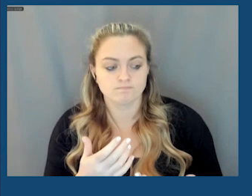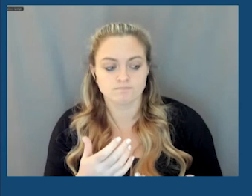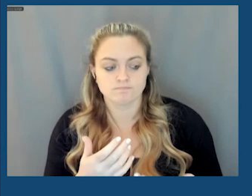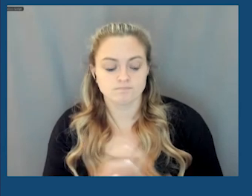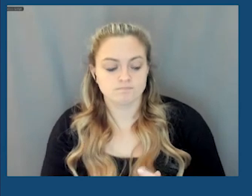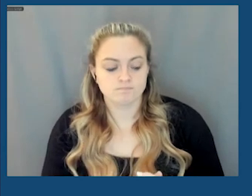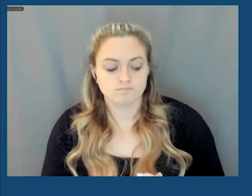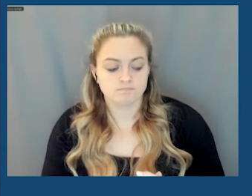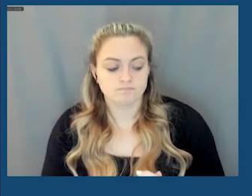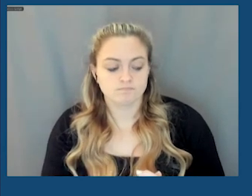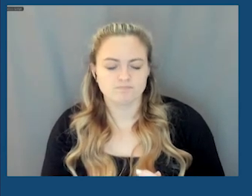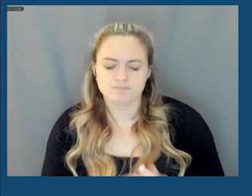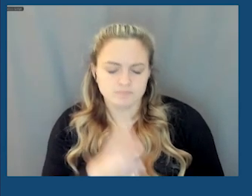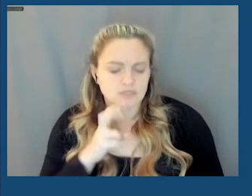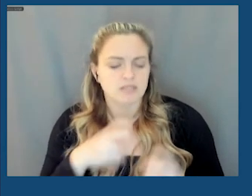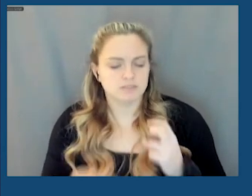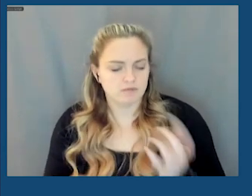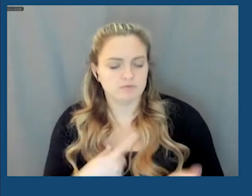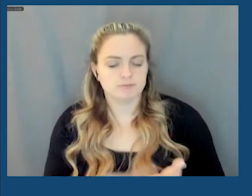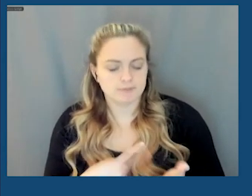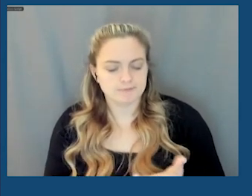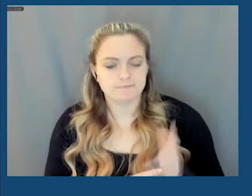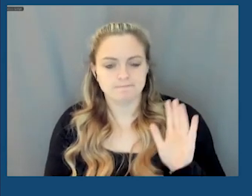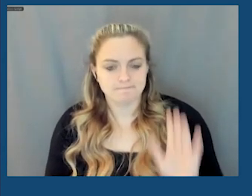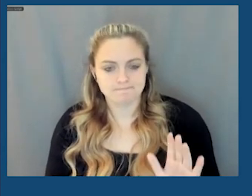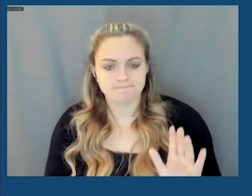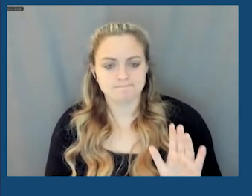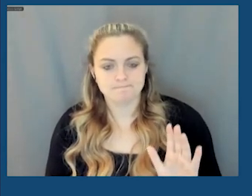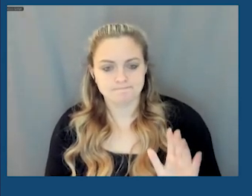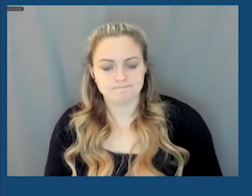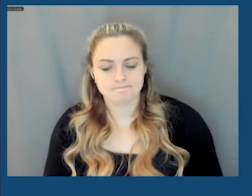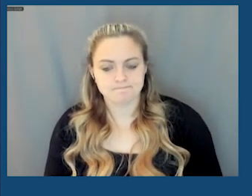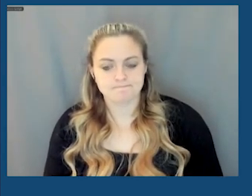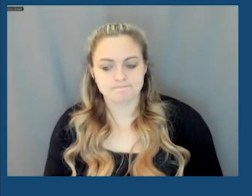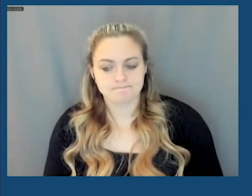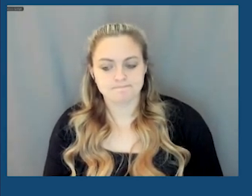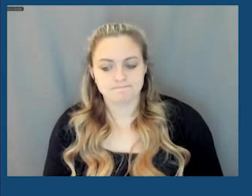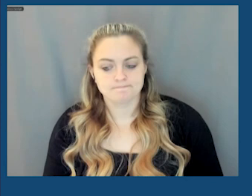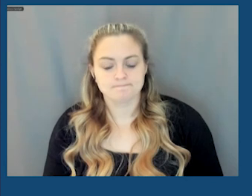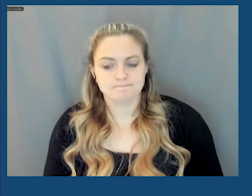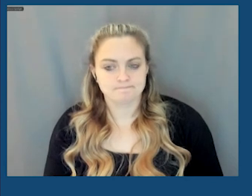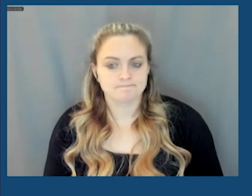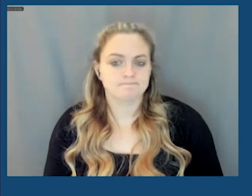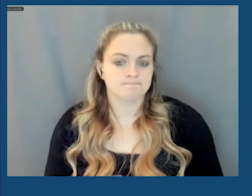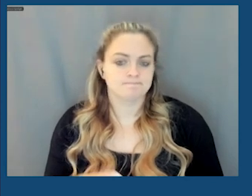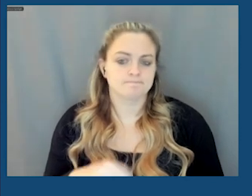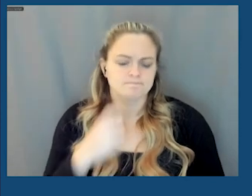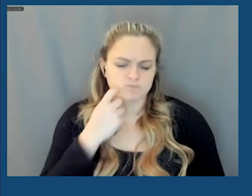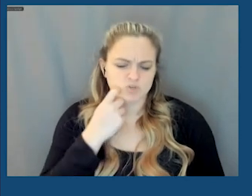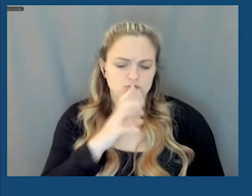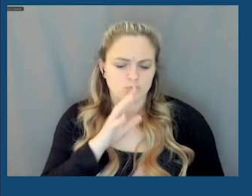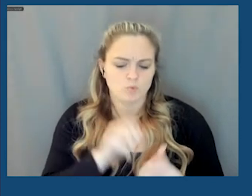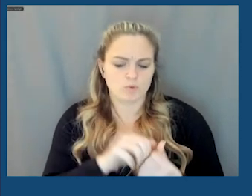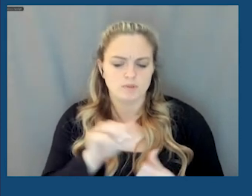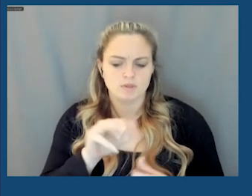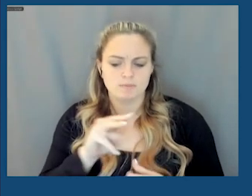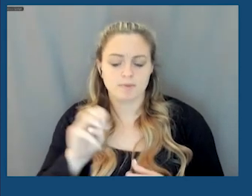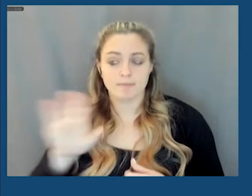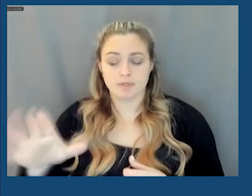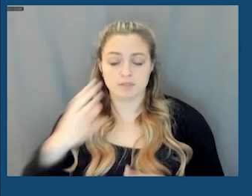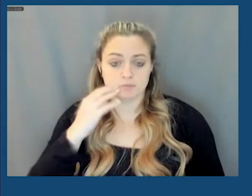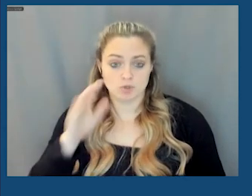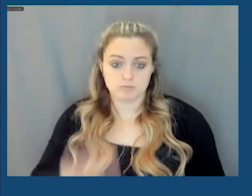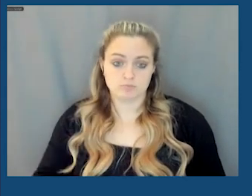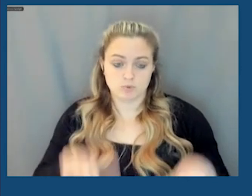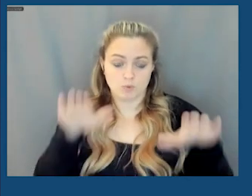It's hard to talk about this topic. It really is. And I was just talking to the imam about his experience growing up as a